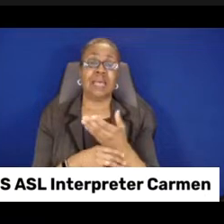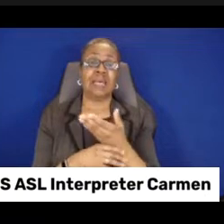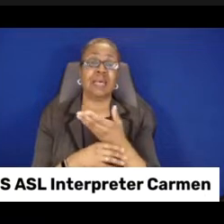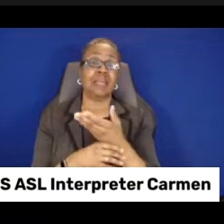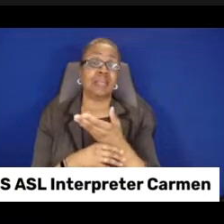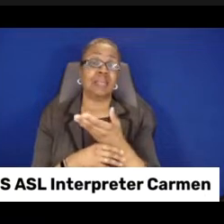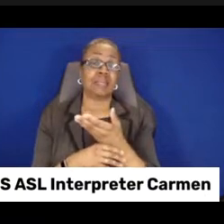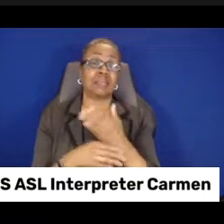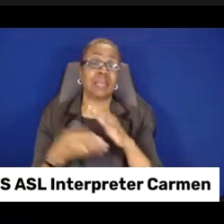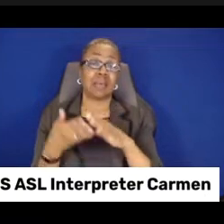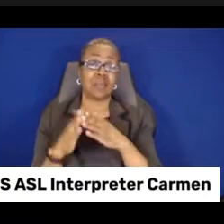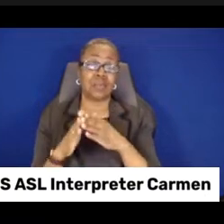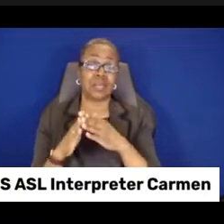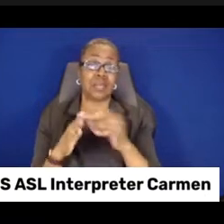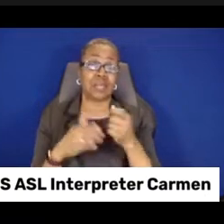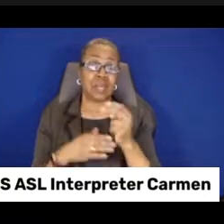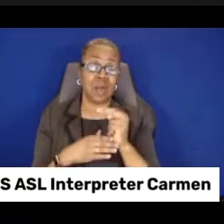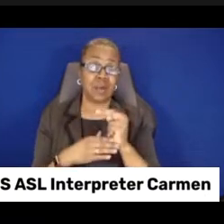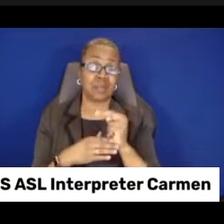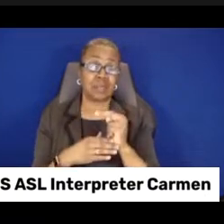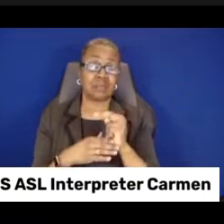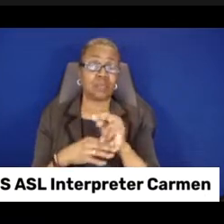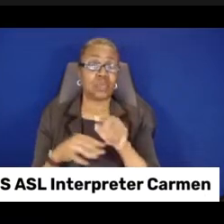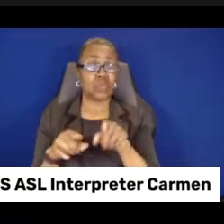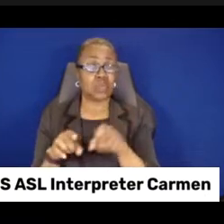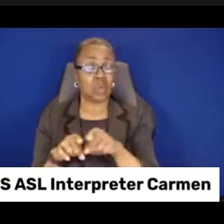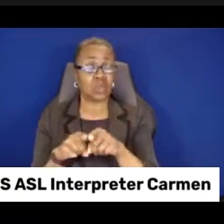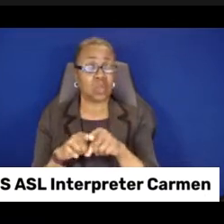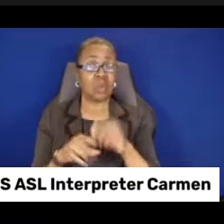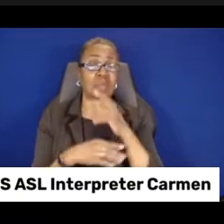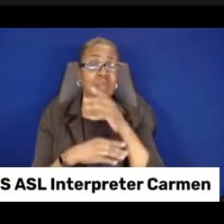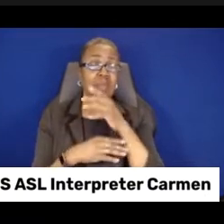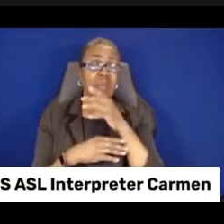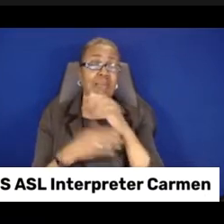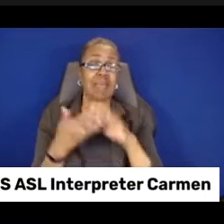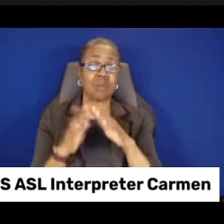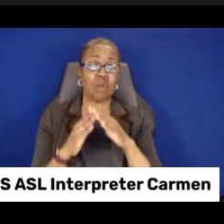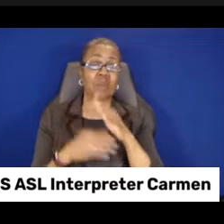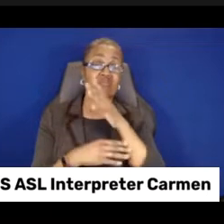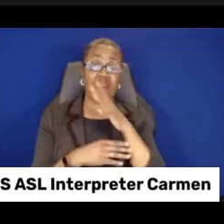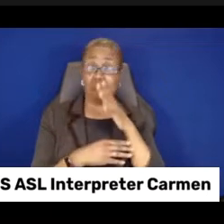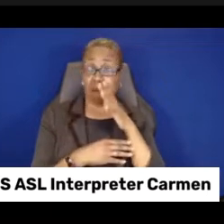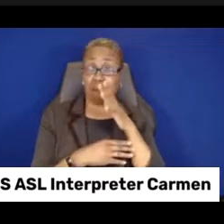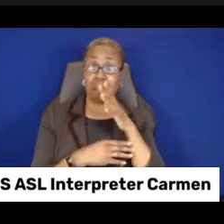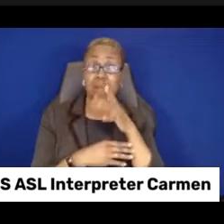this community gardens which is also an urban farm, it's both, um,